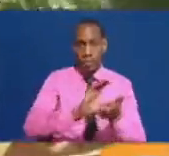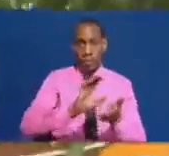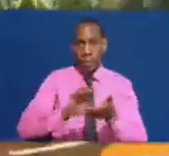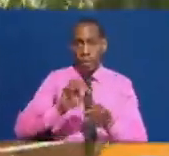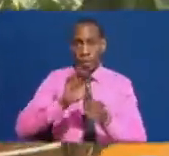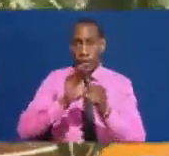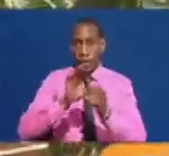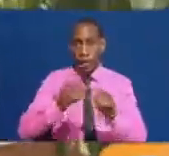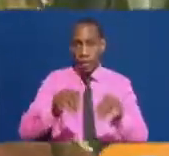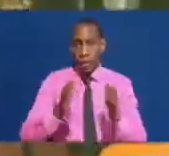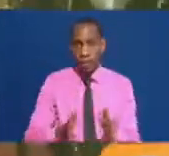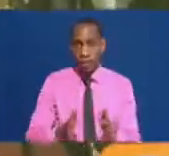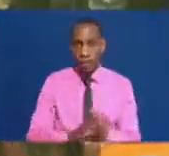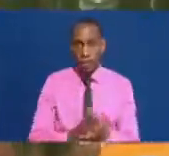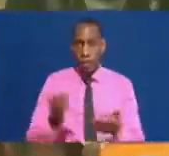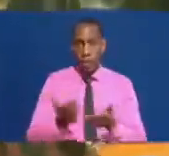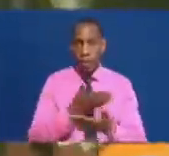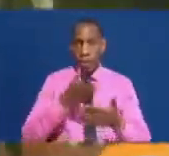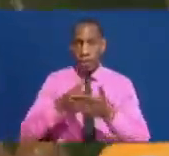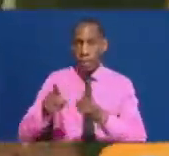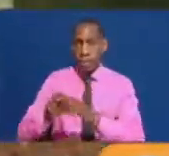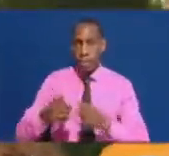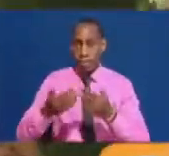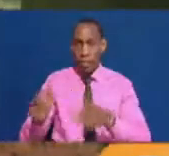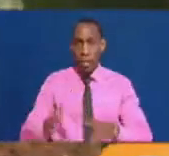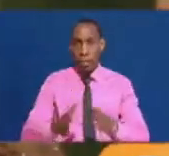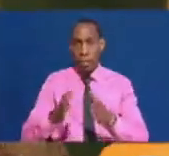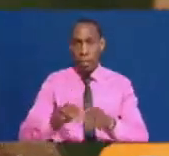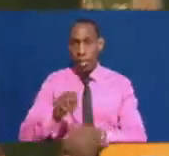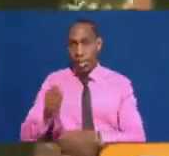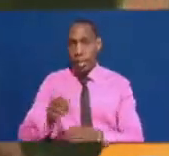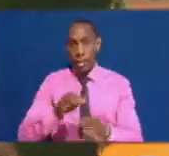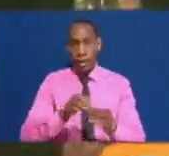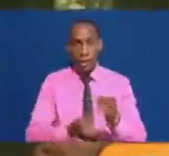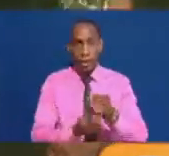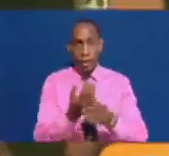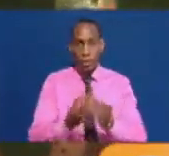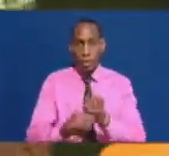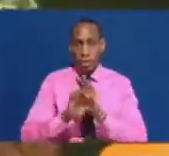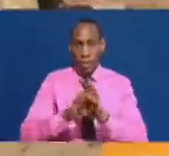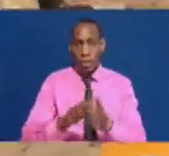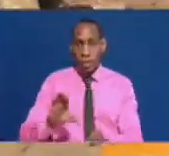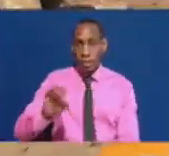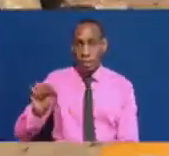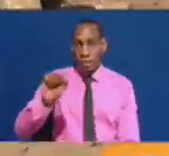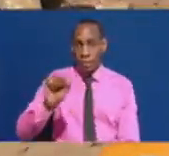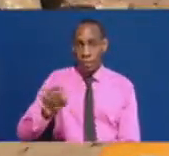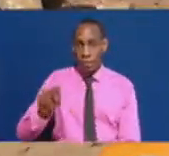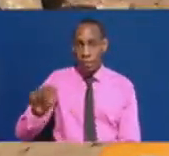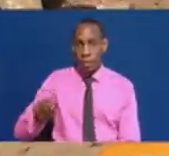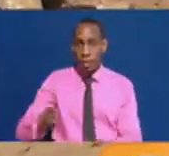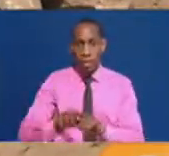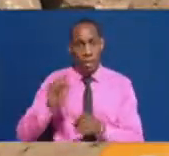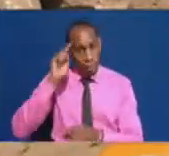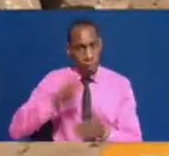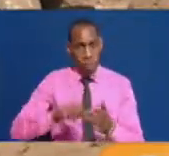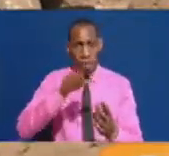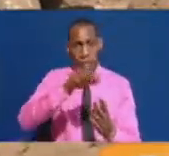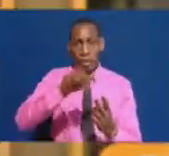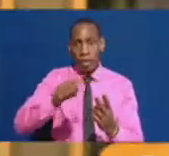farmers. Lifting of the ban has also paved the way for other crops, such as cassava, considered alternatives in the